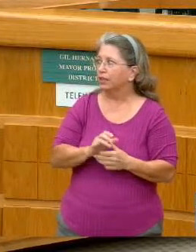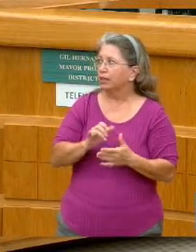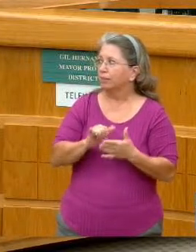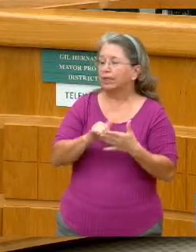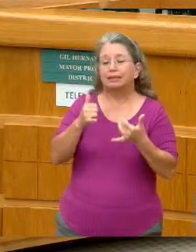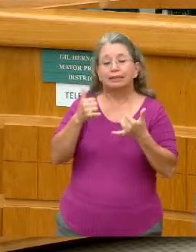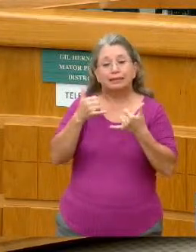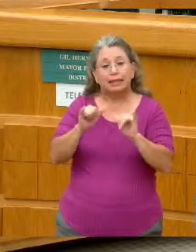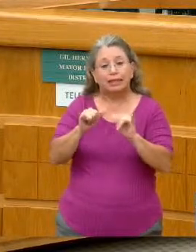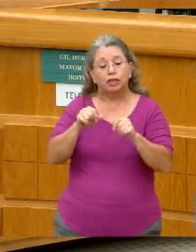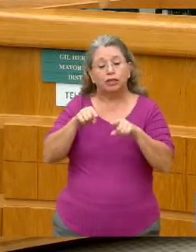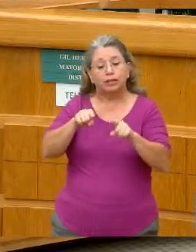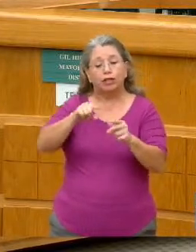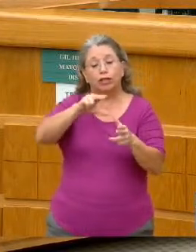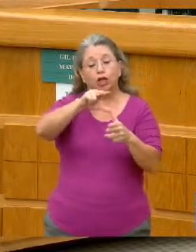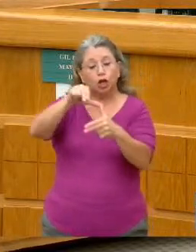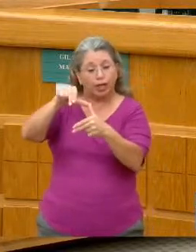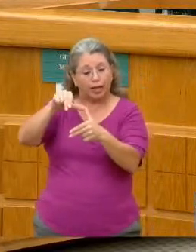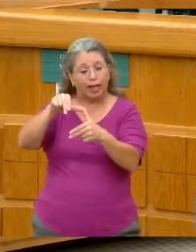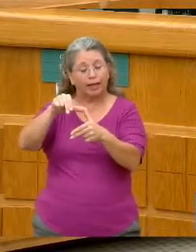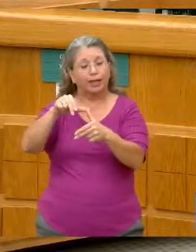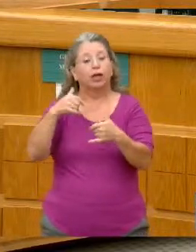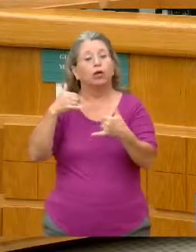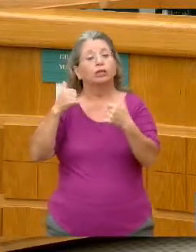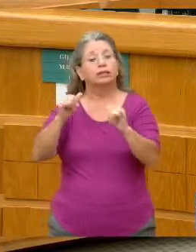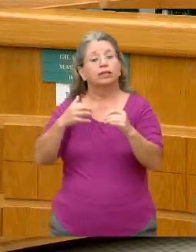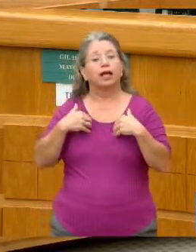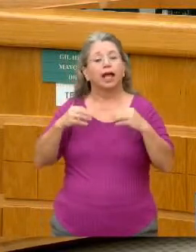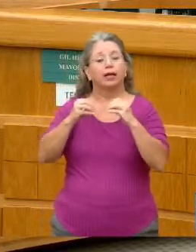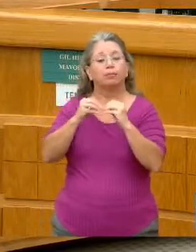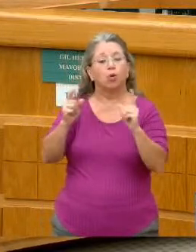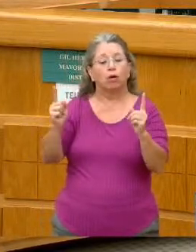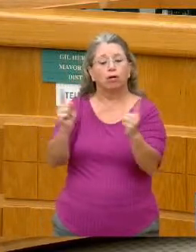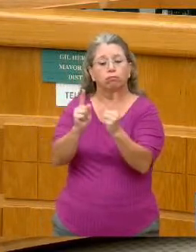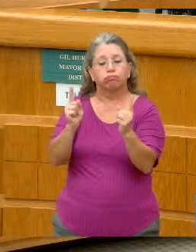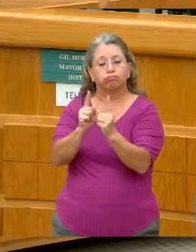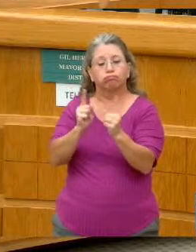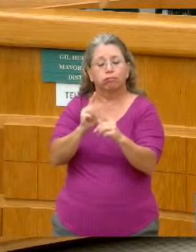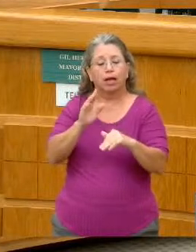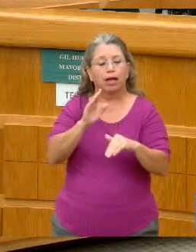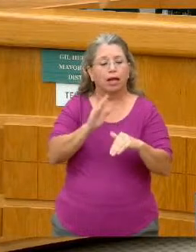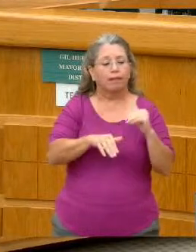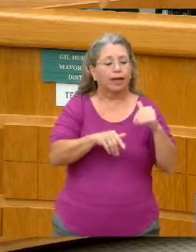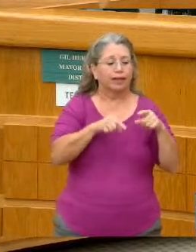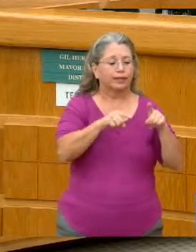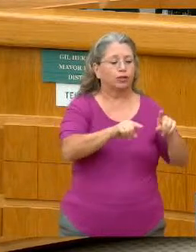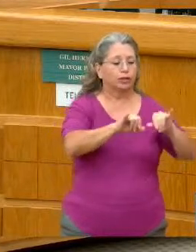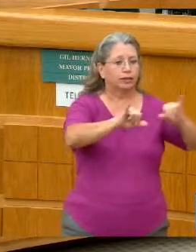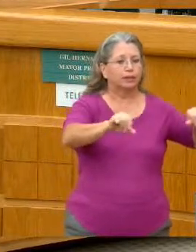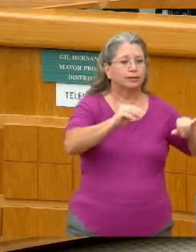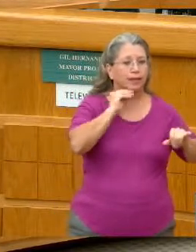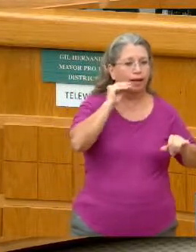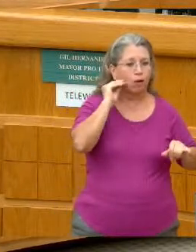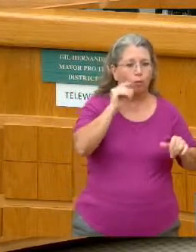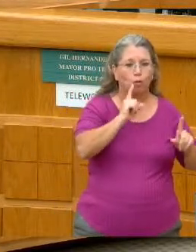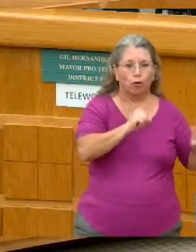So during Hurricane Hannah, there were more encounters happening in the Coastal Bend than in the middle of the stay-at-home period.